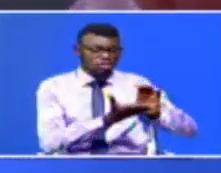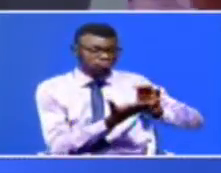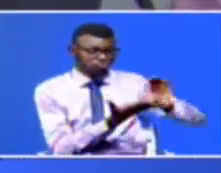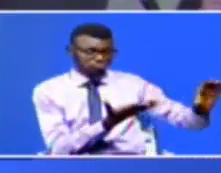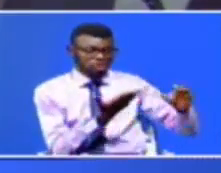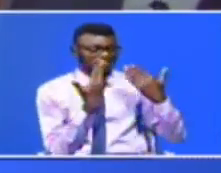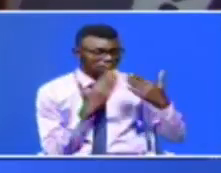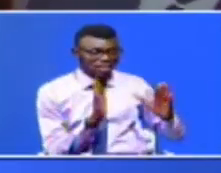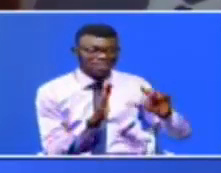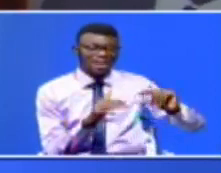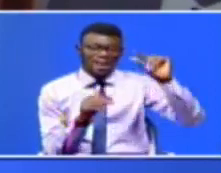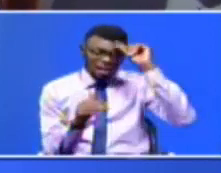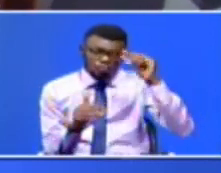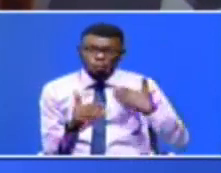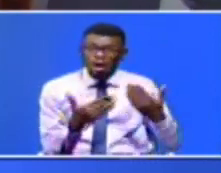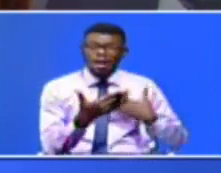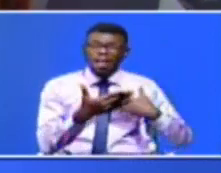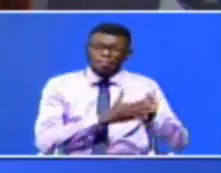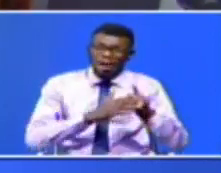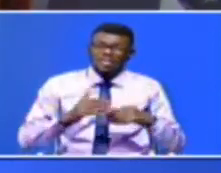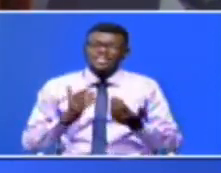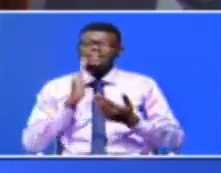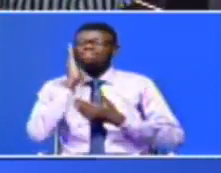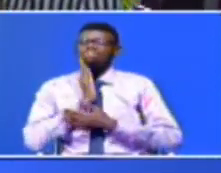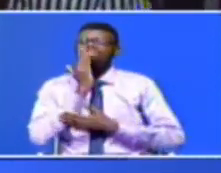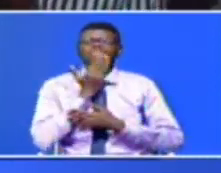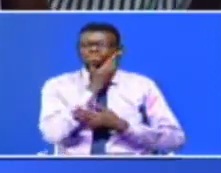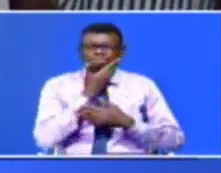by the government meant to procure and provide enough sunscreen to all individuals living with